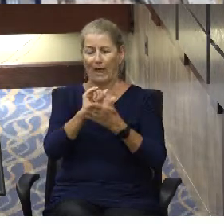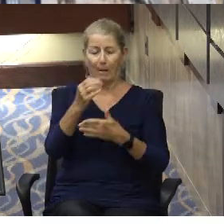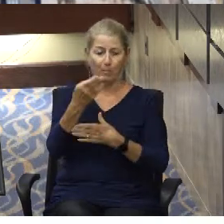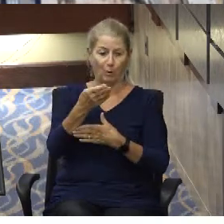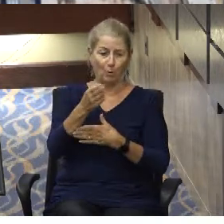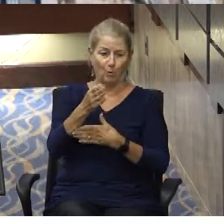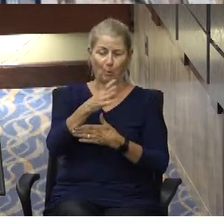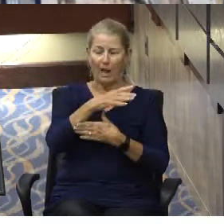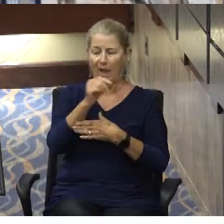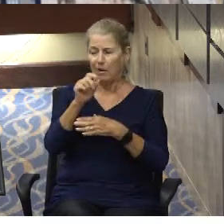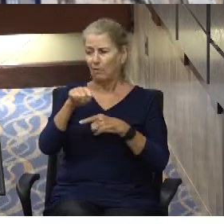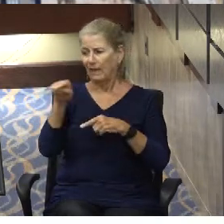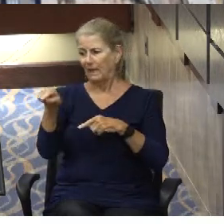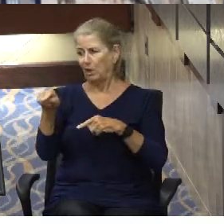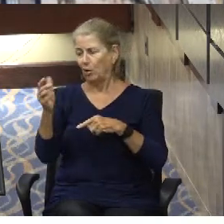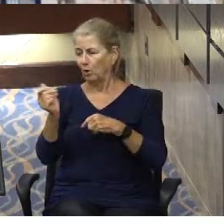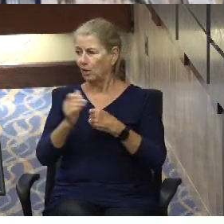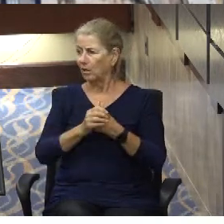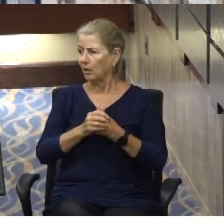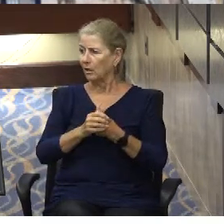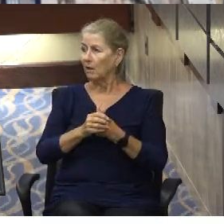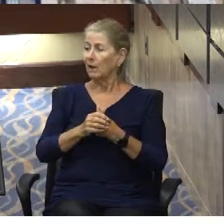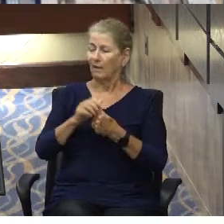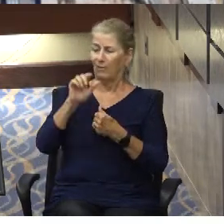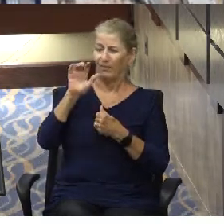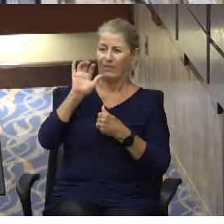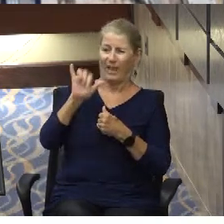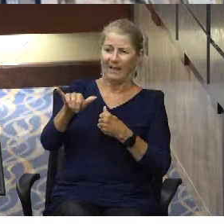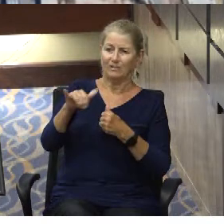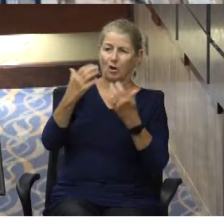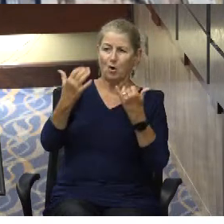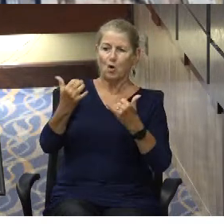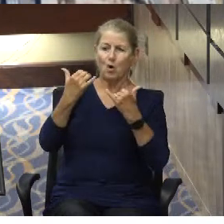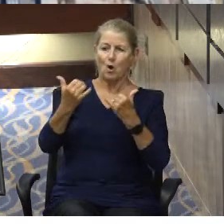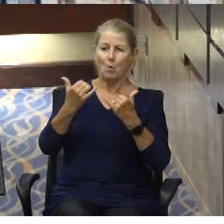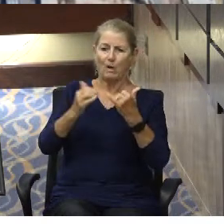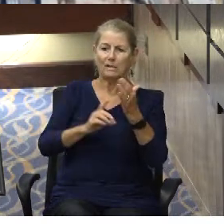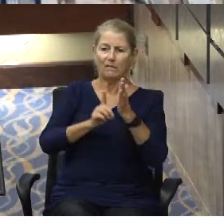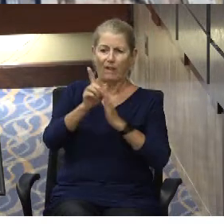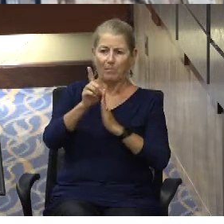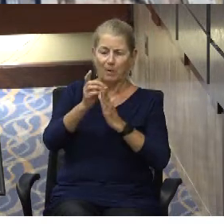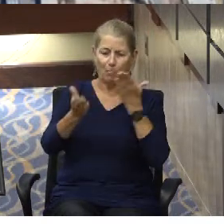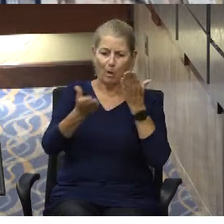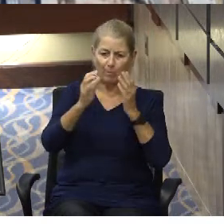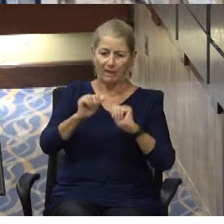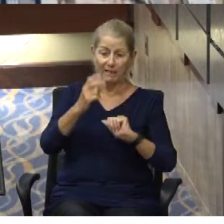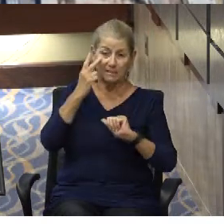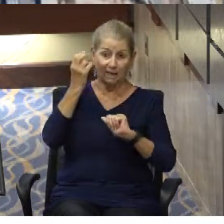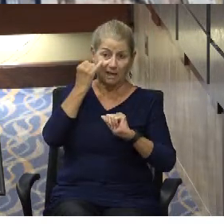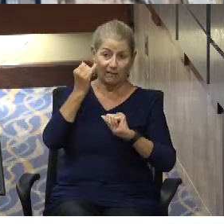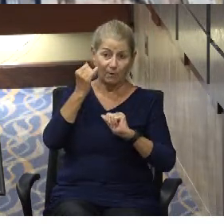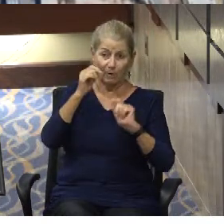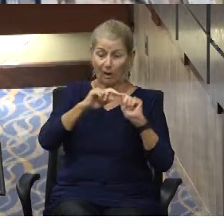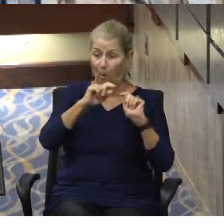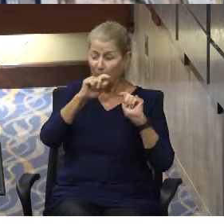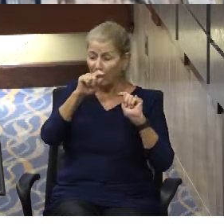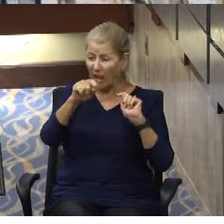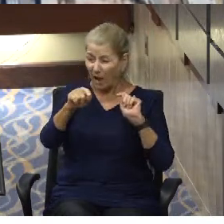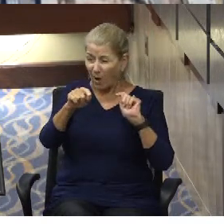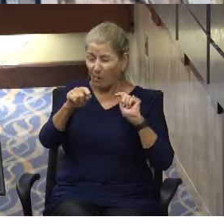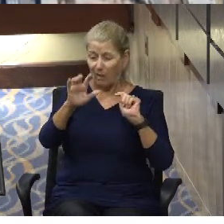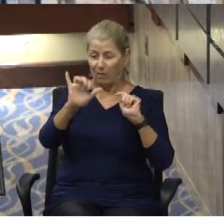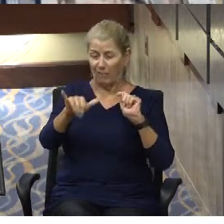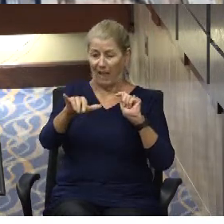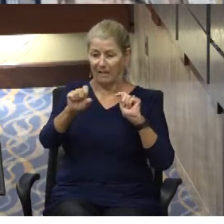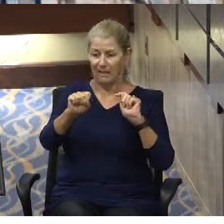there and down over here, this is the current development that you probably can see if you can get over there, which